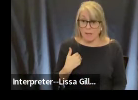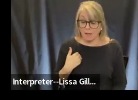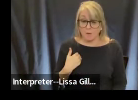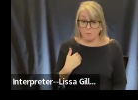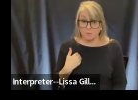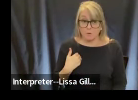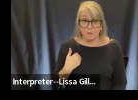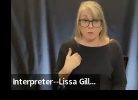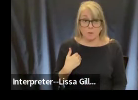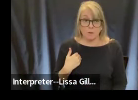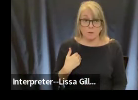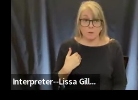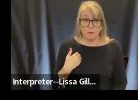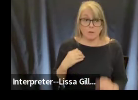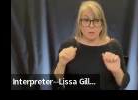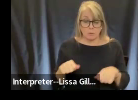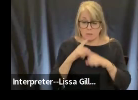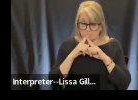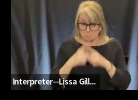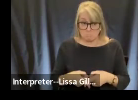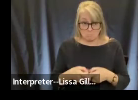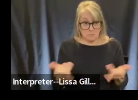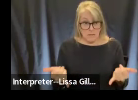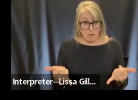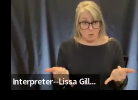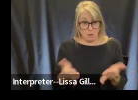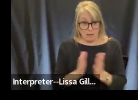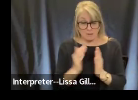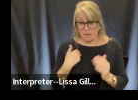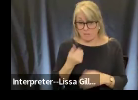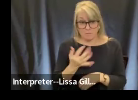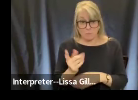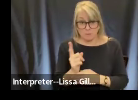unmute yourself to ask them, you can do so right now. We have a couple minutes.